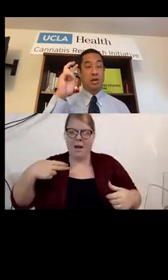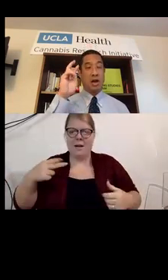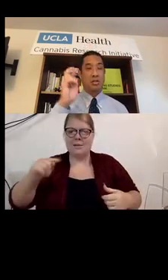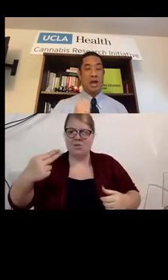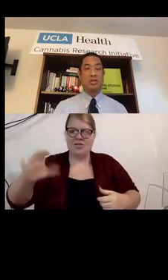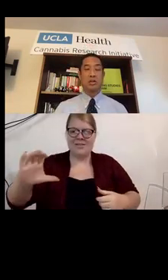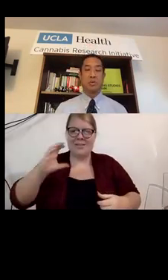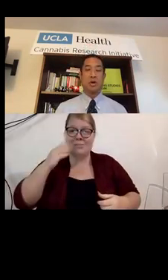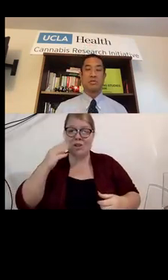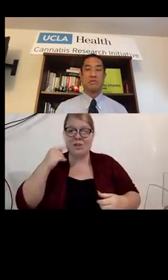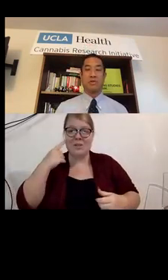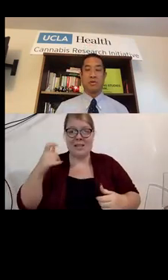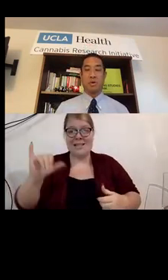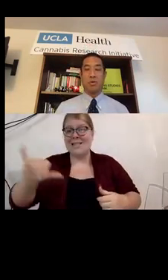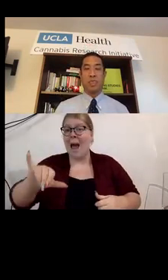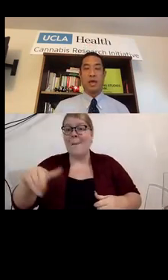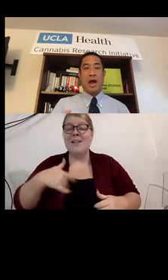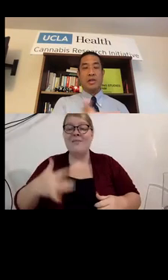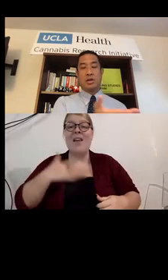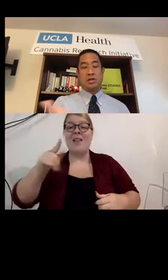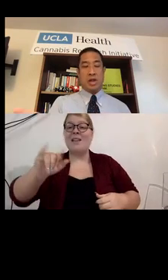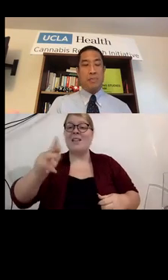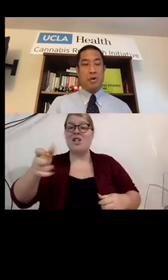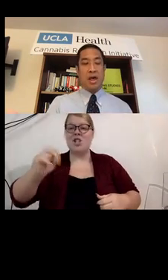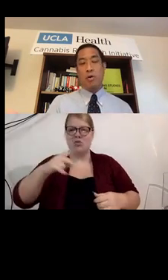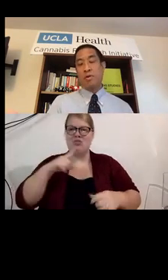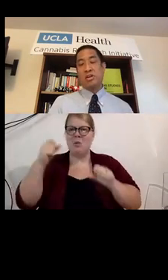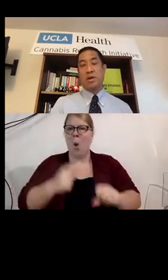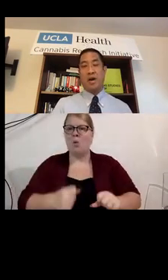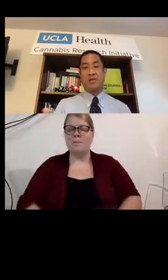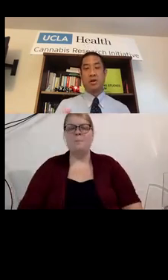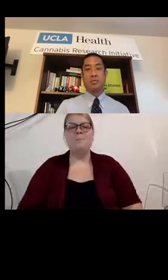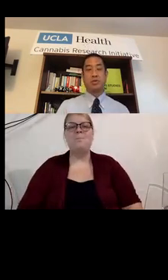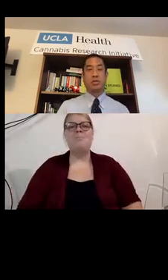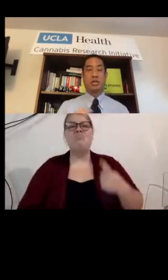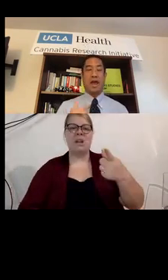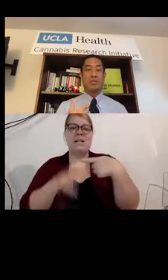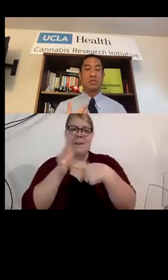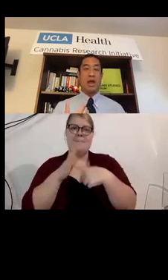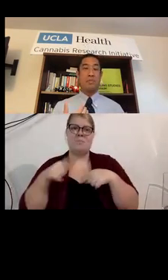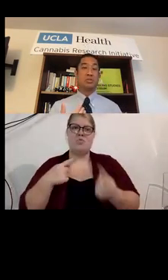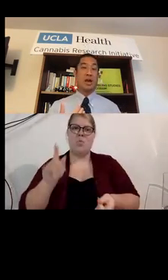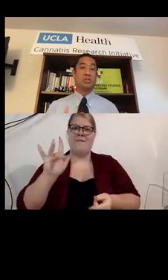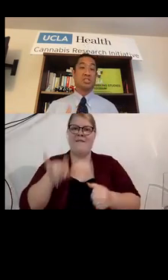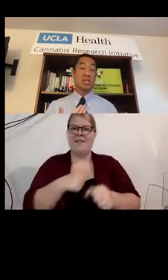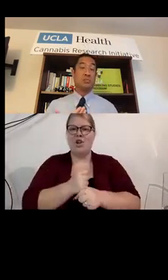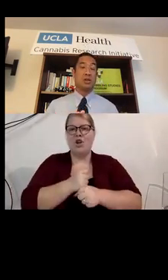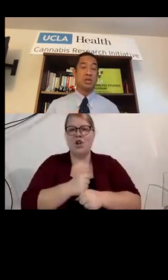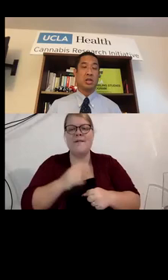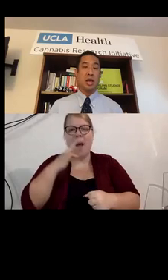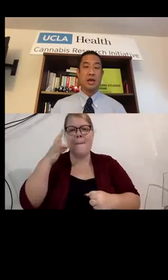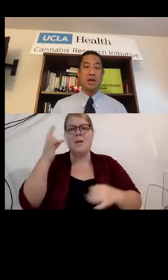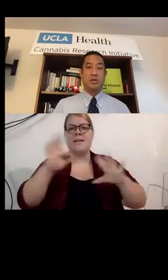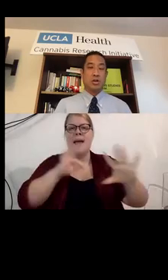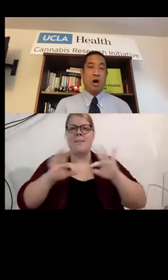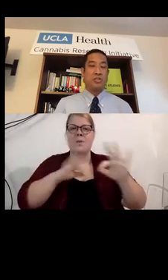the intoxication experience is very, very potent. And these are an example that over the last 25 years from just cannabis samples that are seized by the